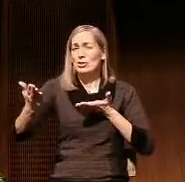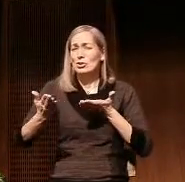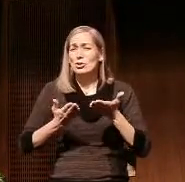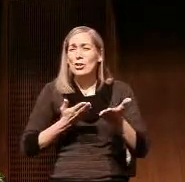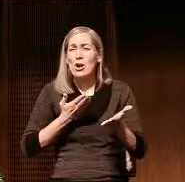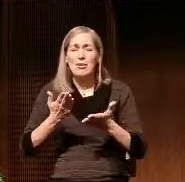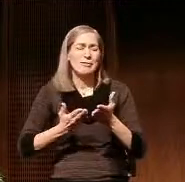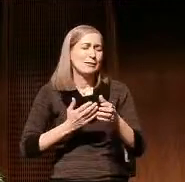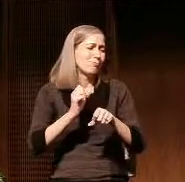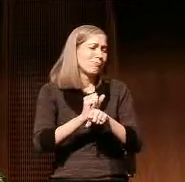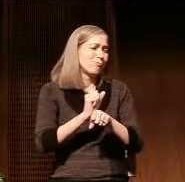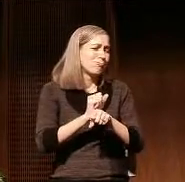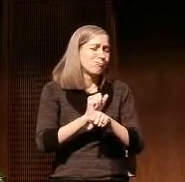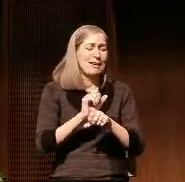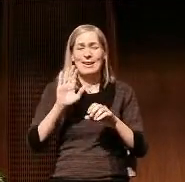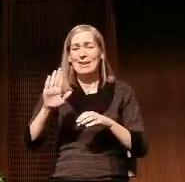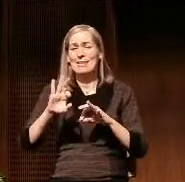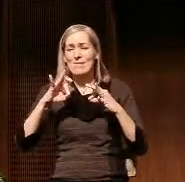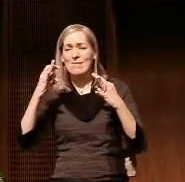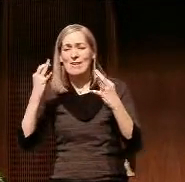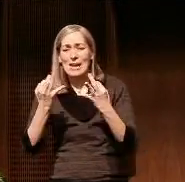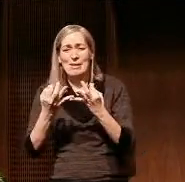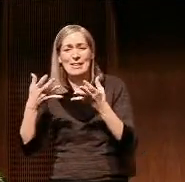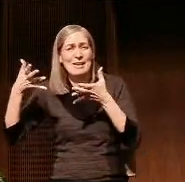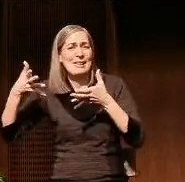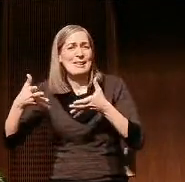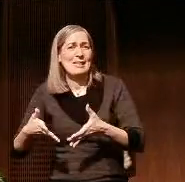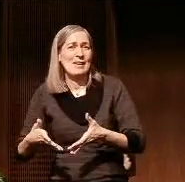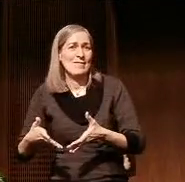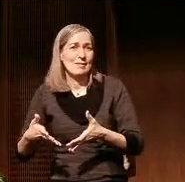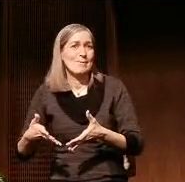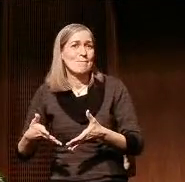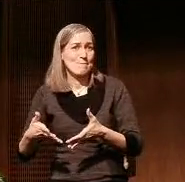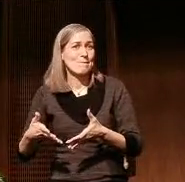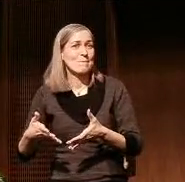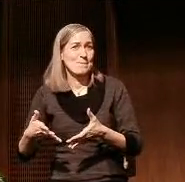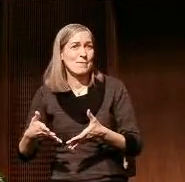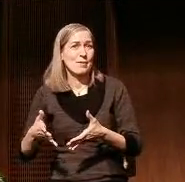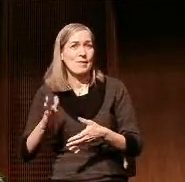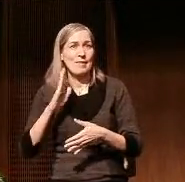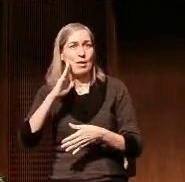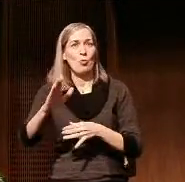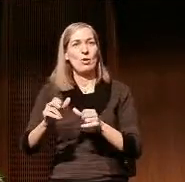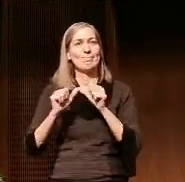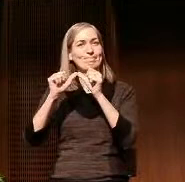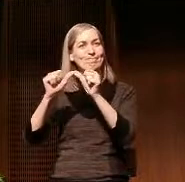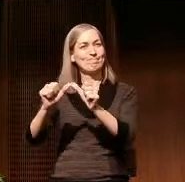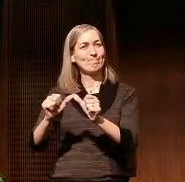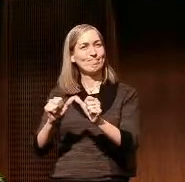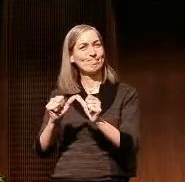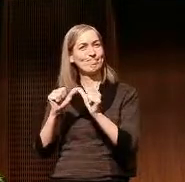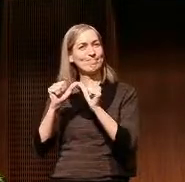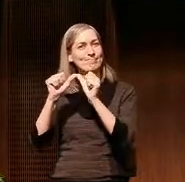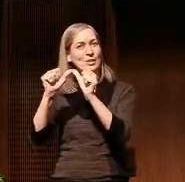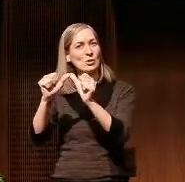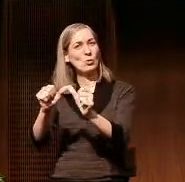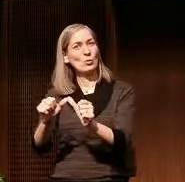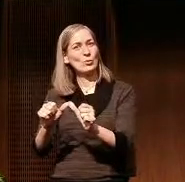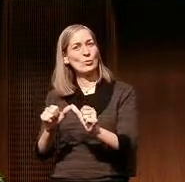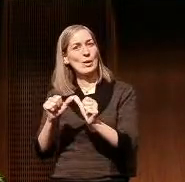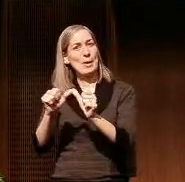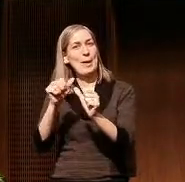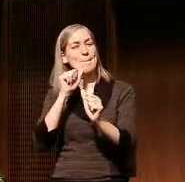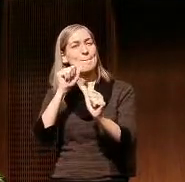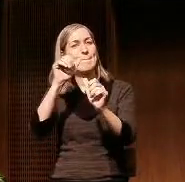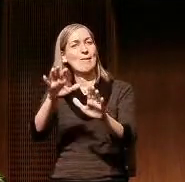service and the family that he leaves behind will continue on and